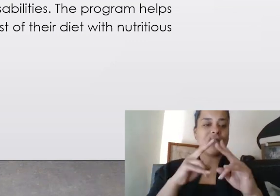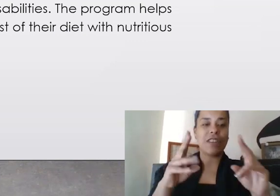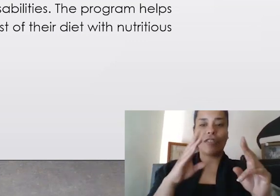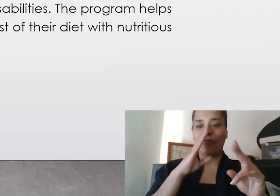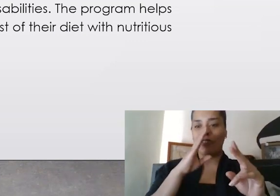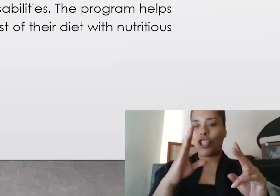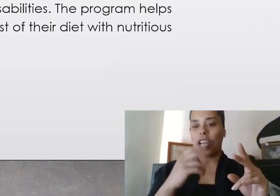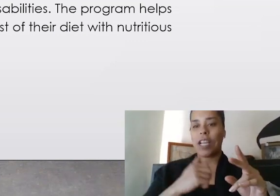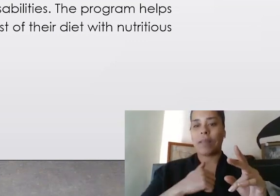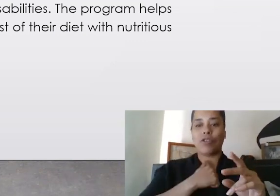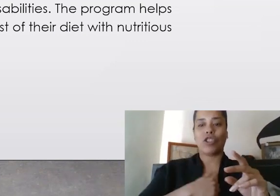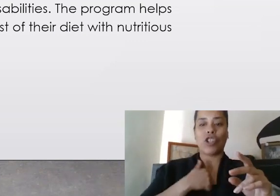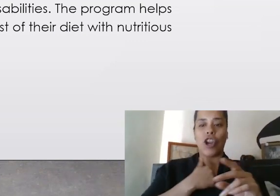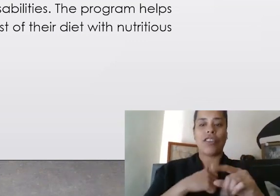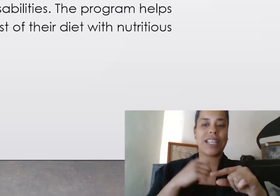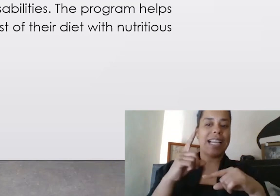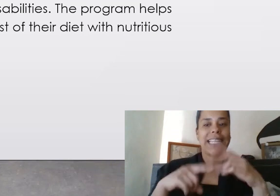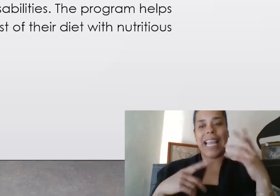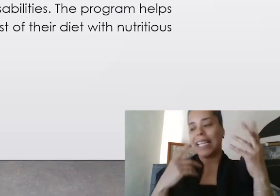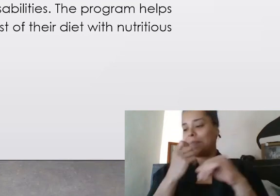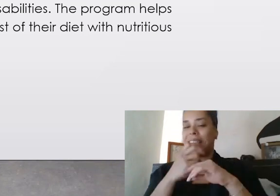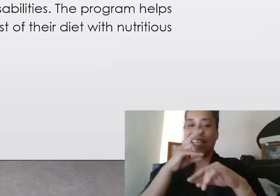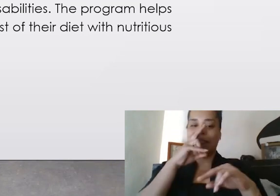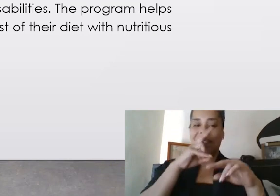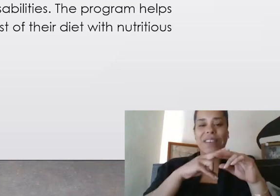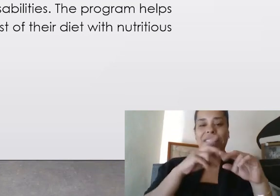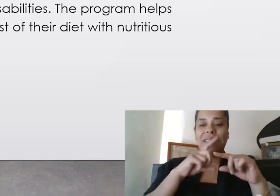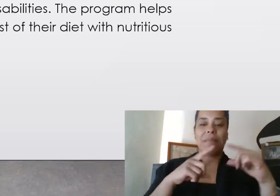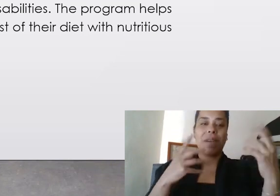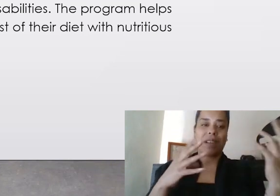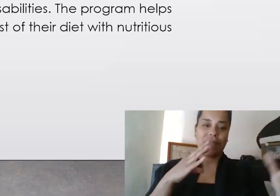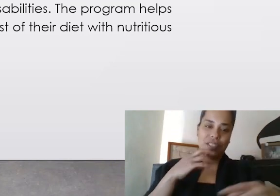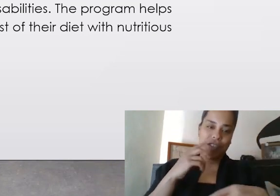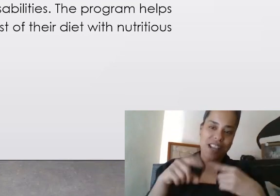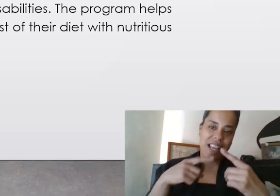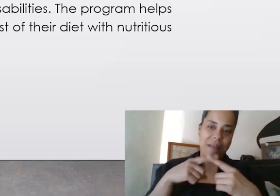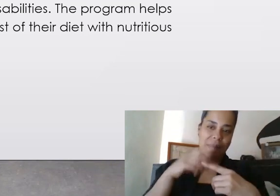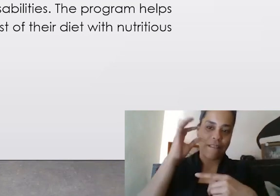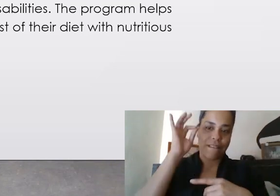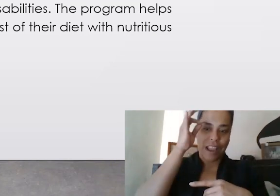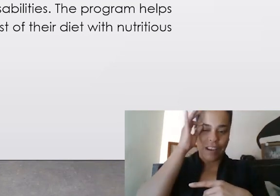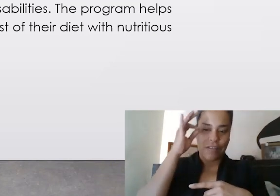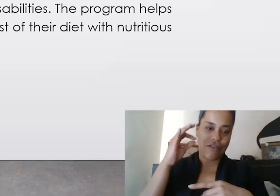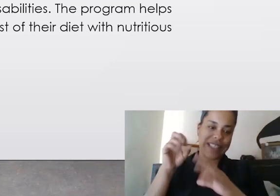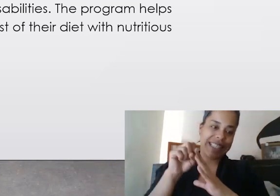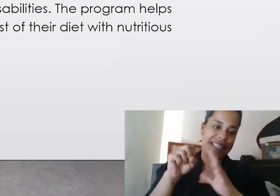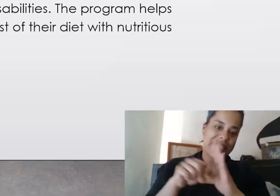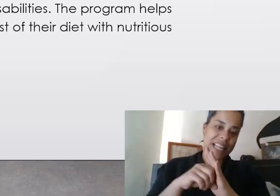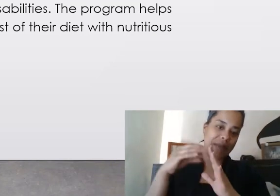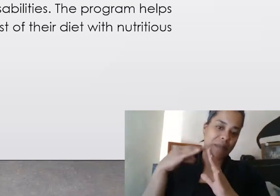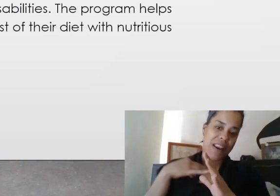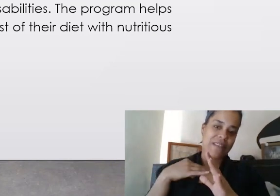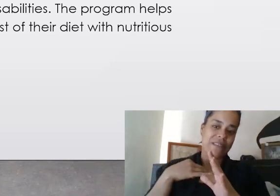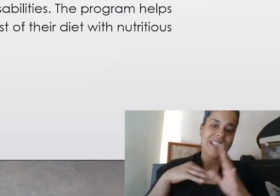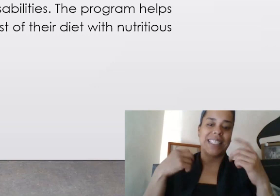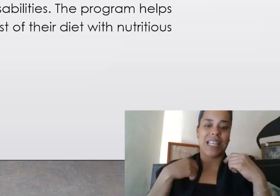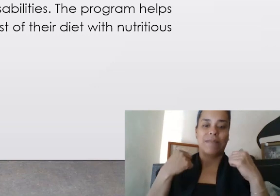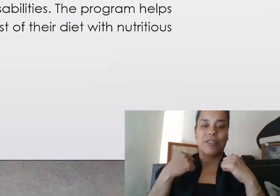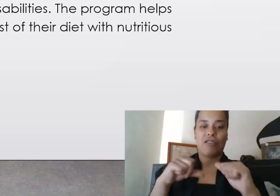it more animated, but we're talking about federal benefits and we're talking about state benefits, and I'm trying to give you